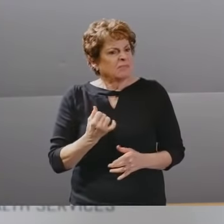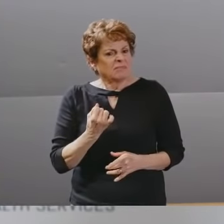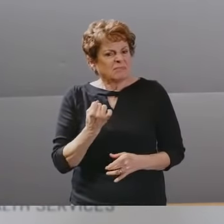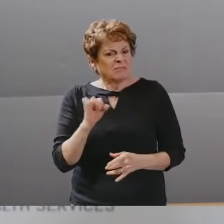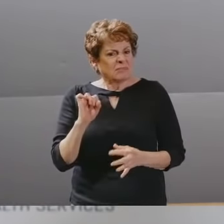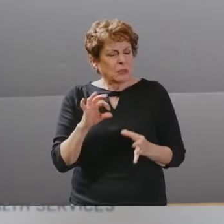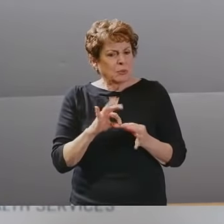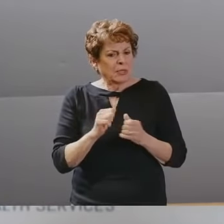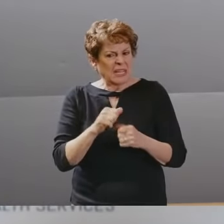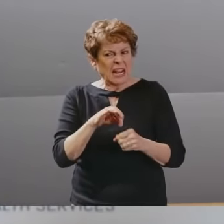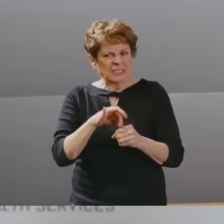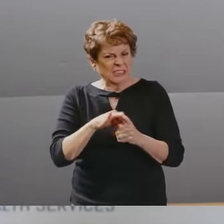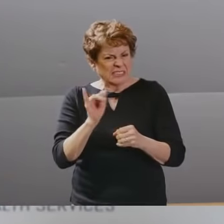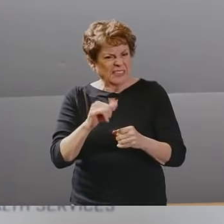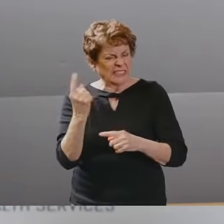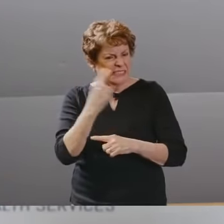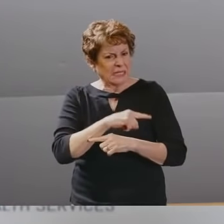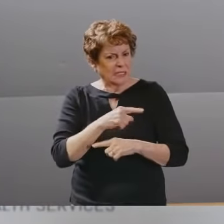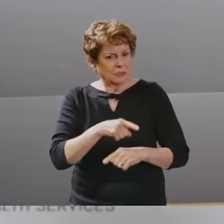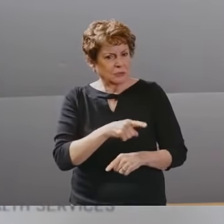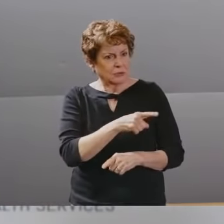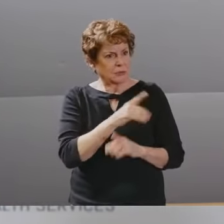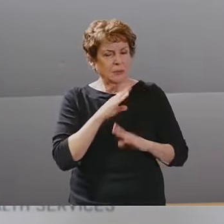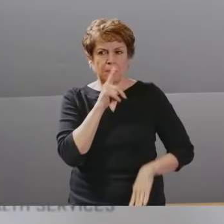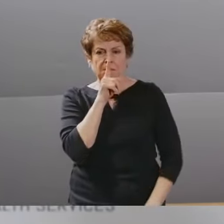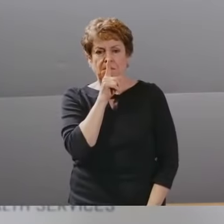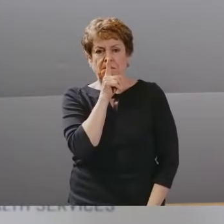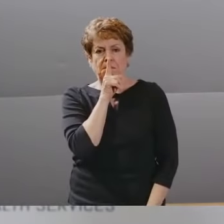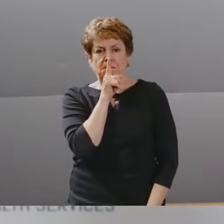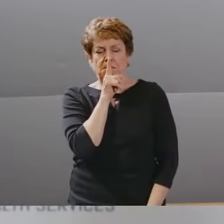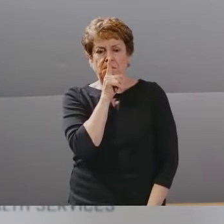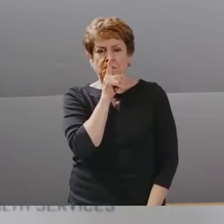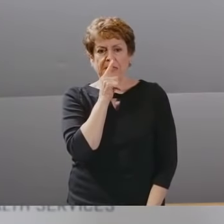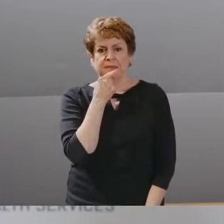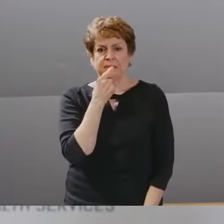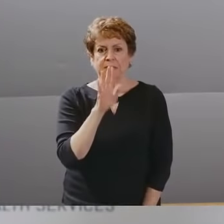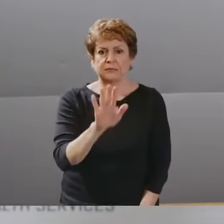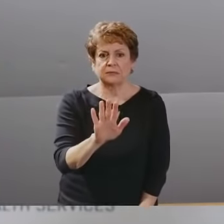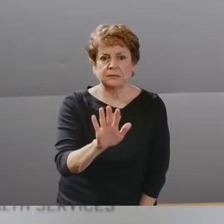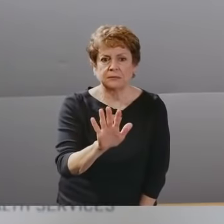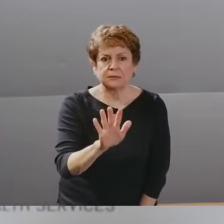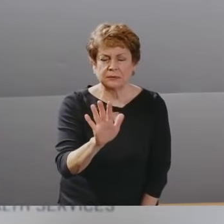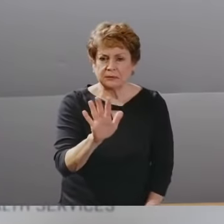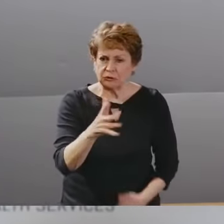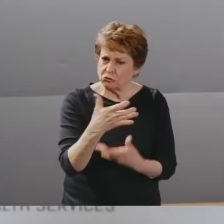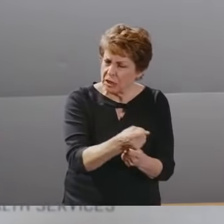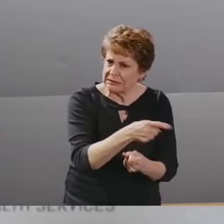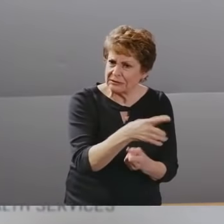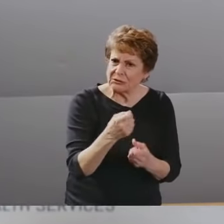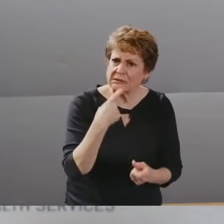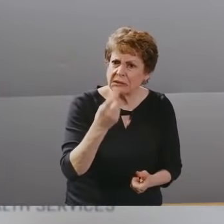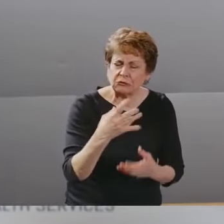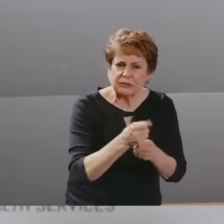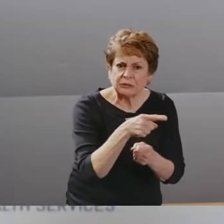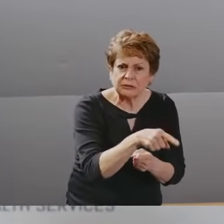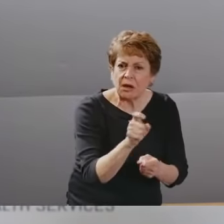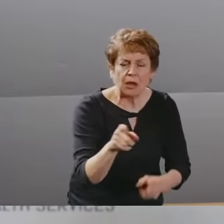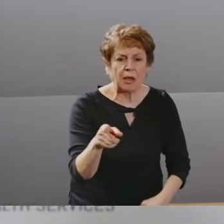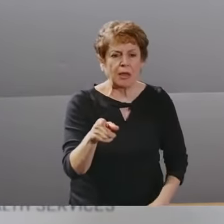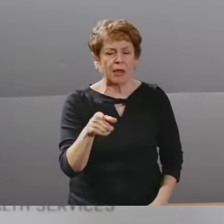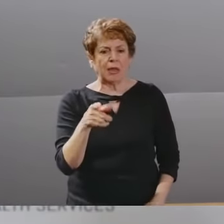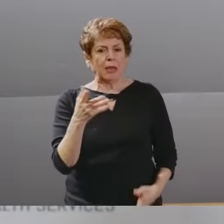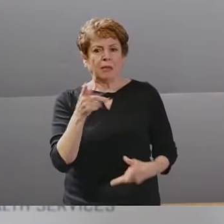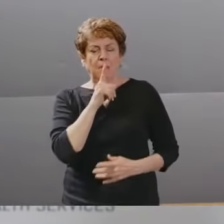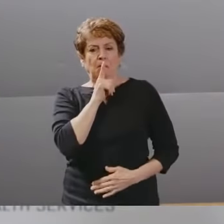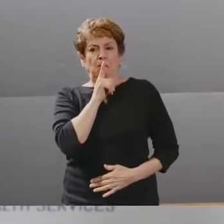look to you, as we mentioned, on guidance on whether or not we can trust our election. And as I've said,